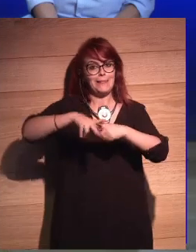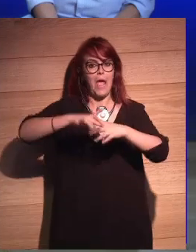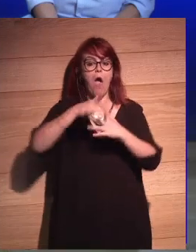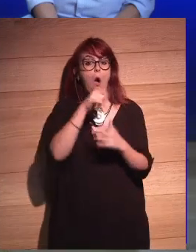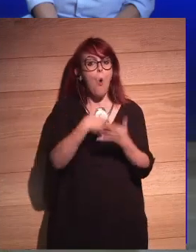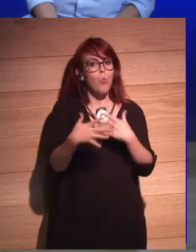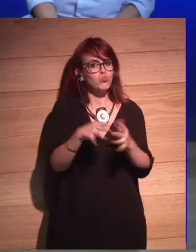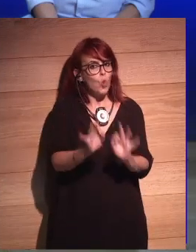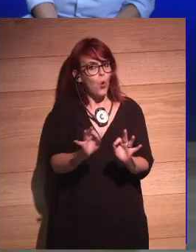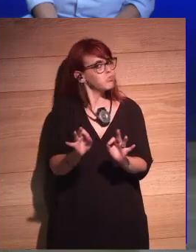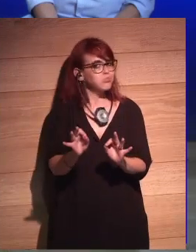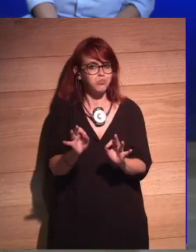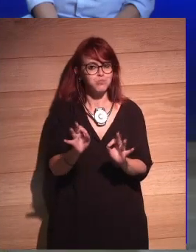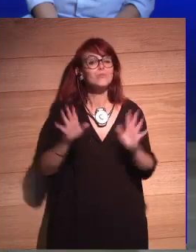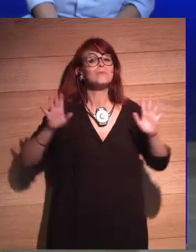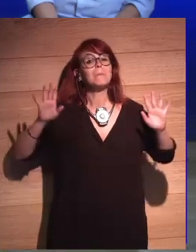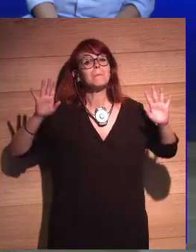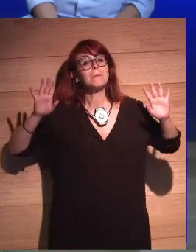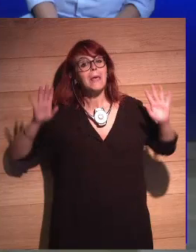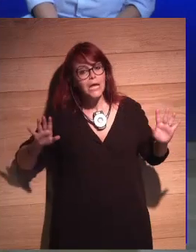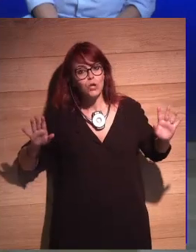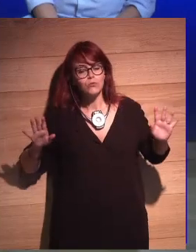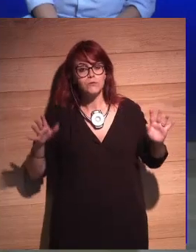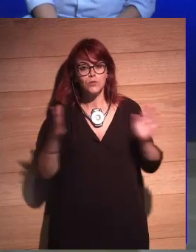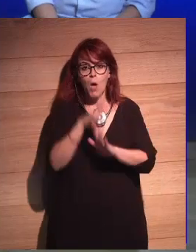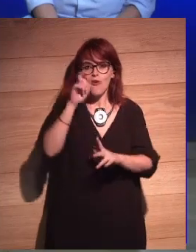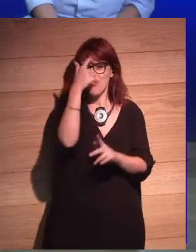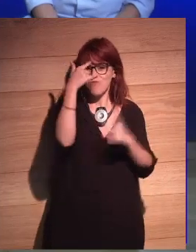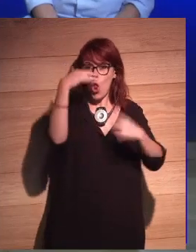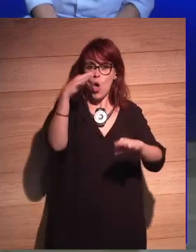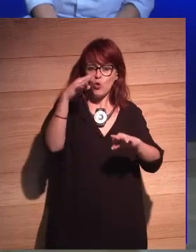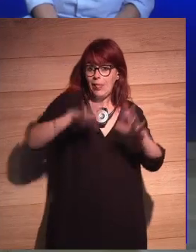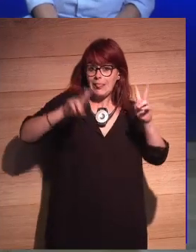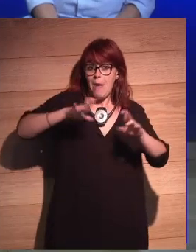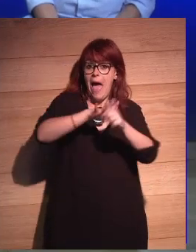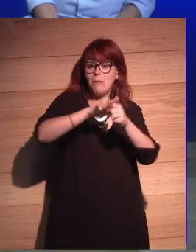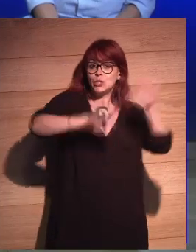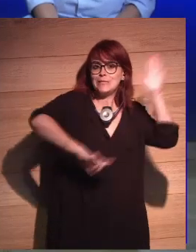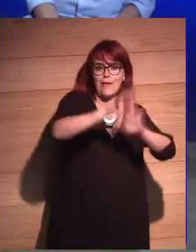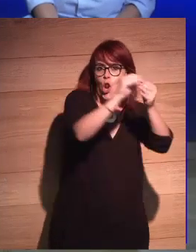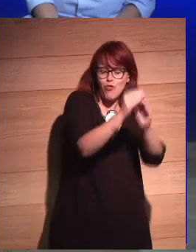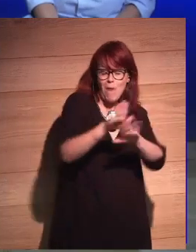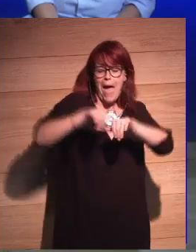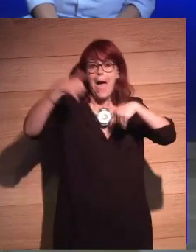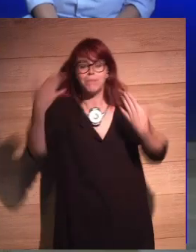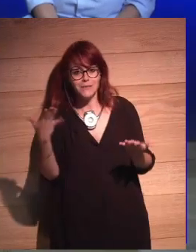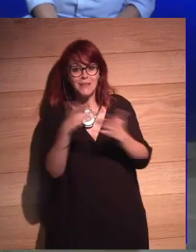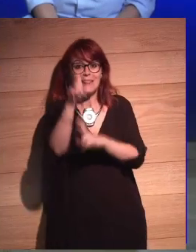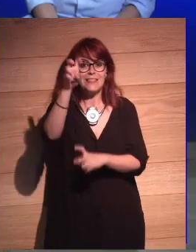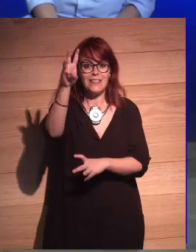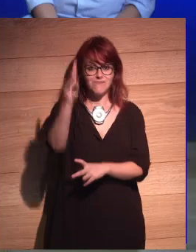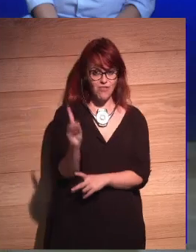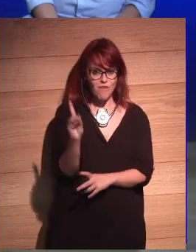speak about author tools, but there are tools that have emerged out of any logic development concept. So